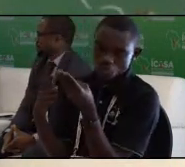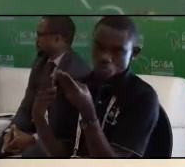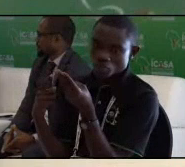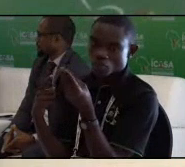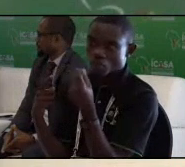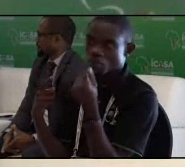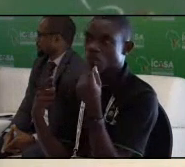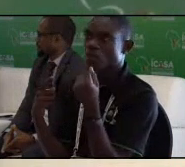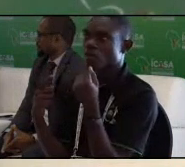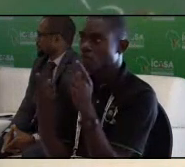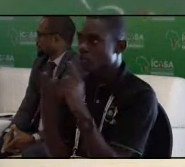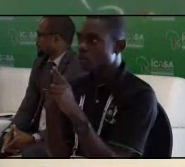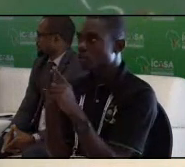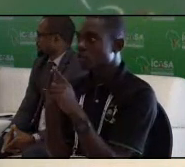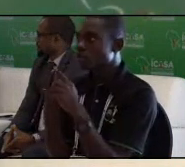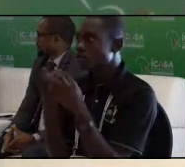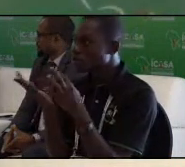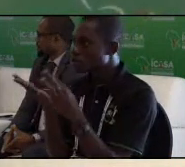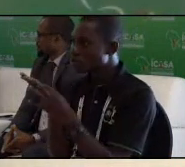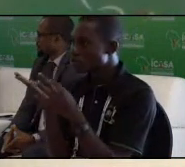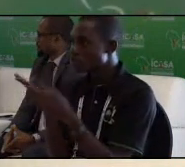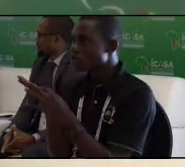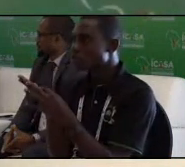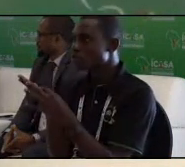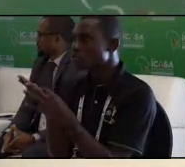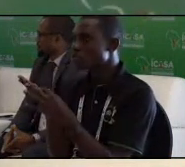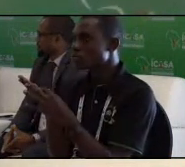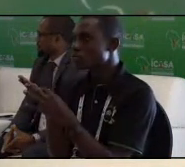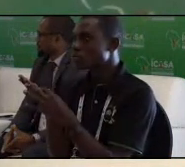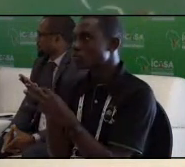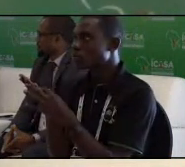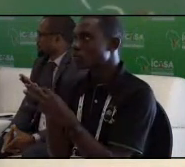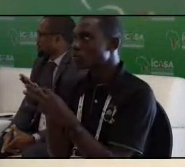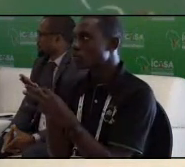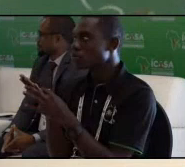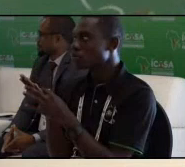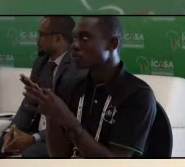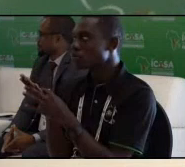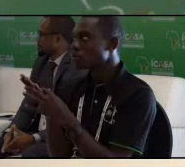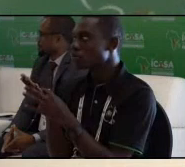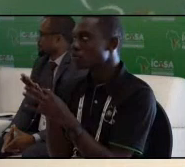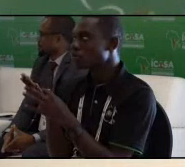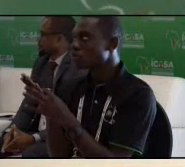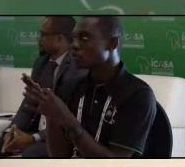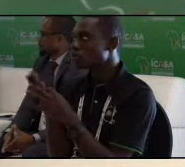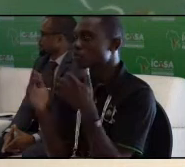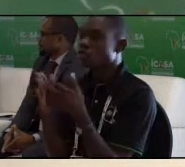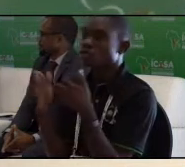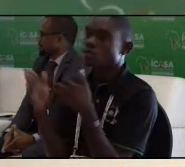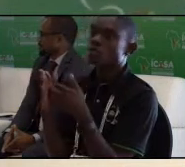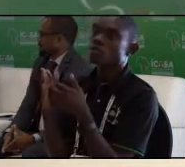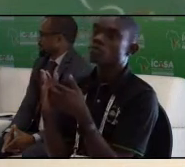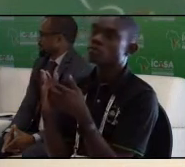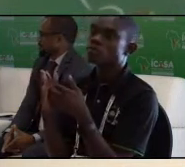disposable income, and in Uganda, the private sector that stocks these what I would call expensive products are